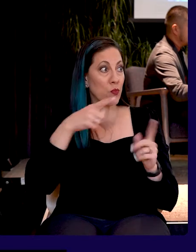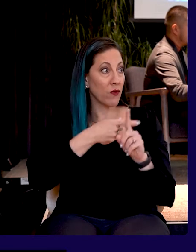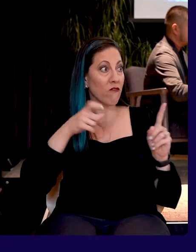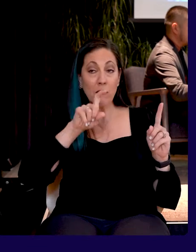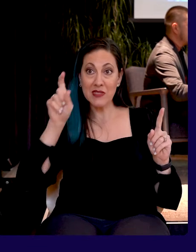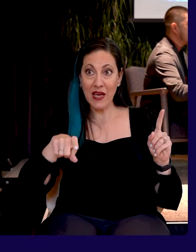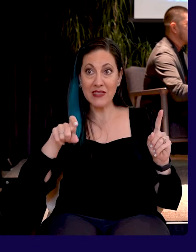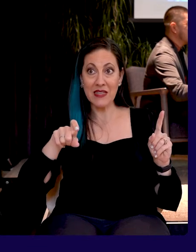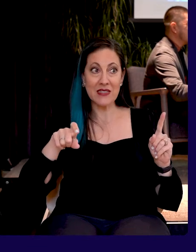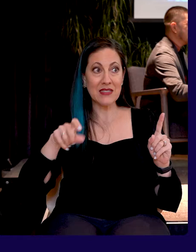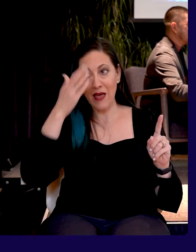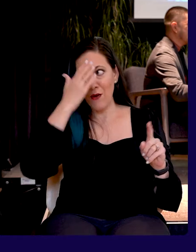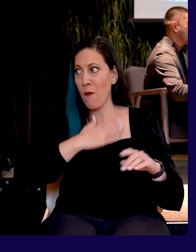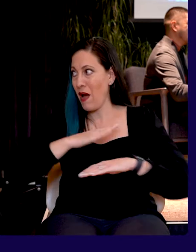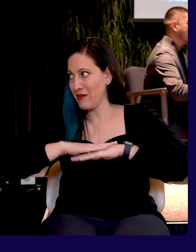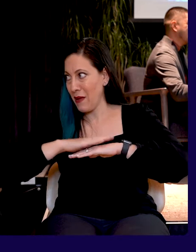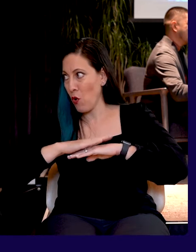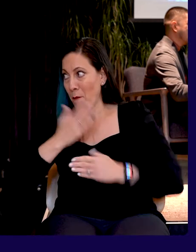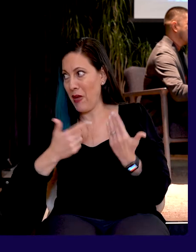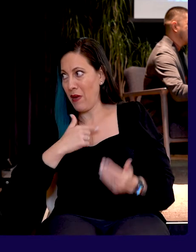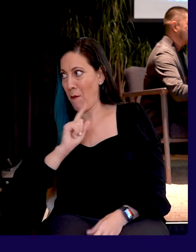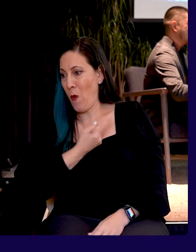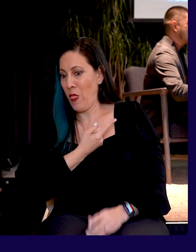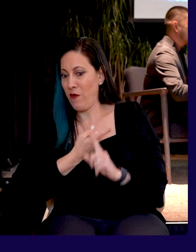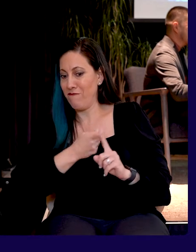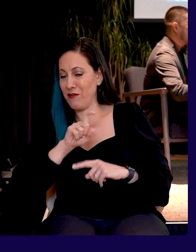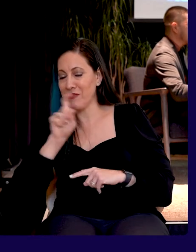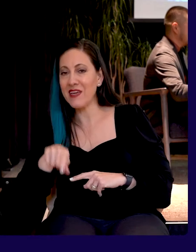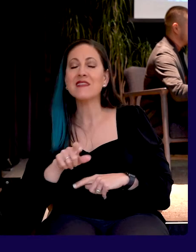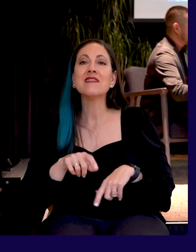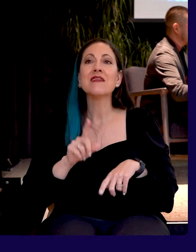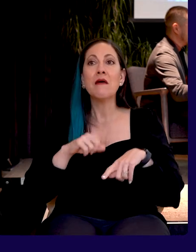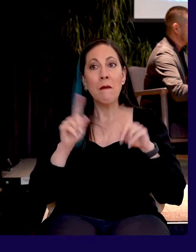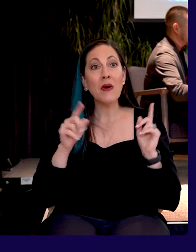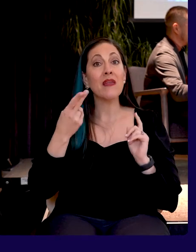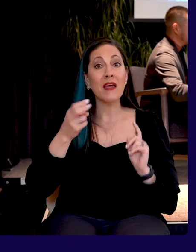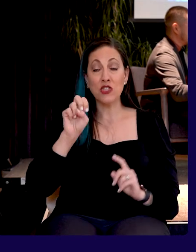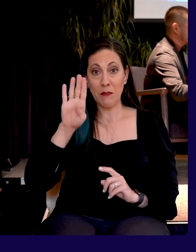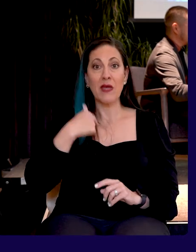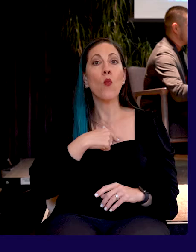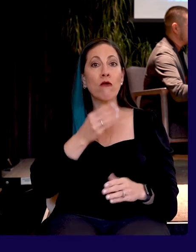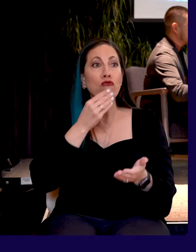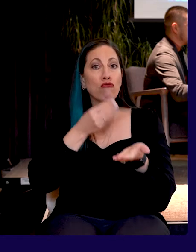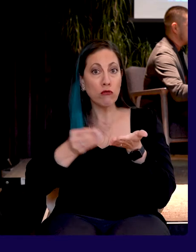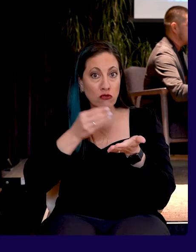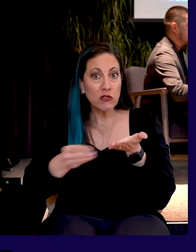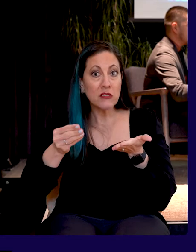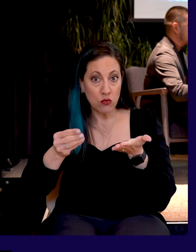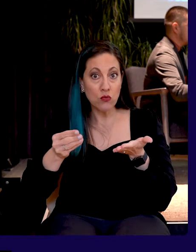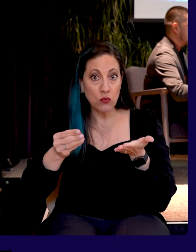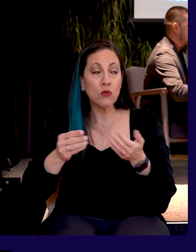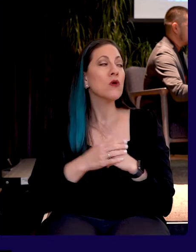from Texas. I know at my table alone, I think I may have been the only Texan. But at HEB, we're a grocery